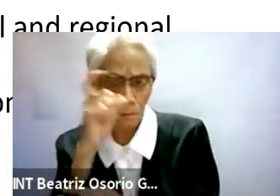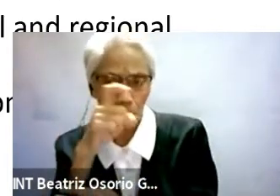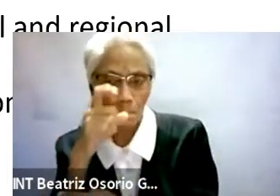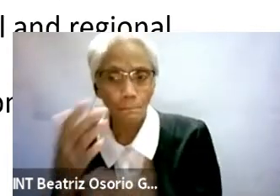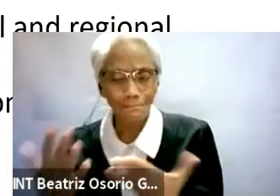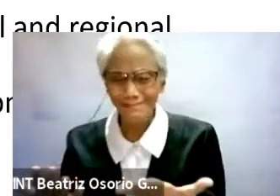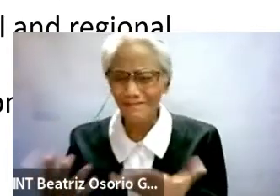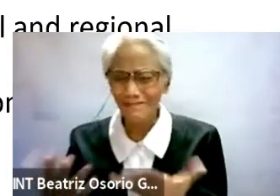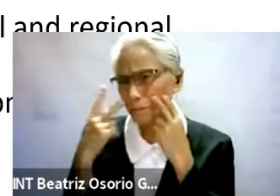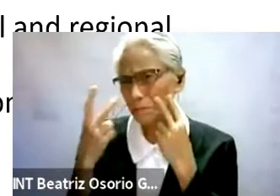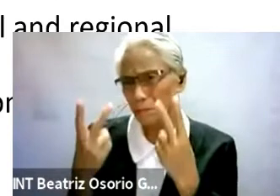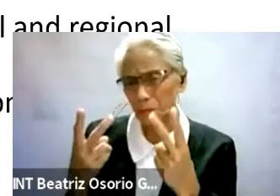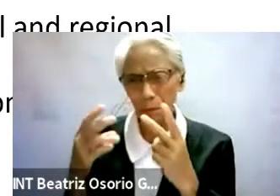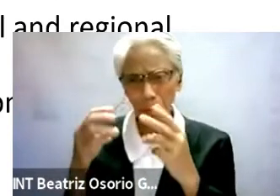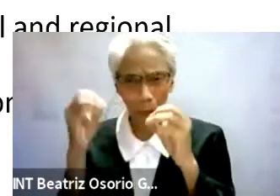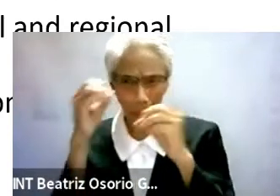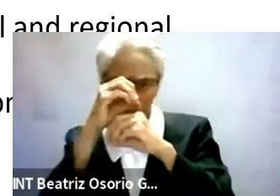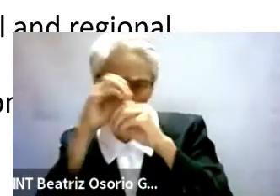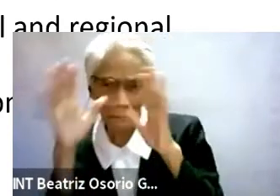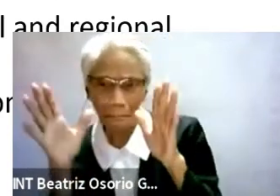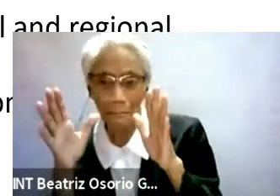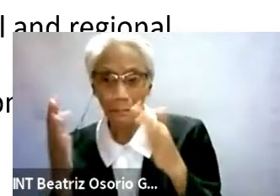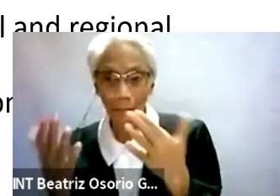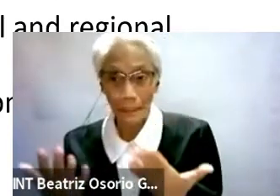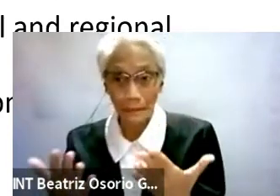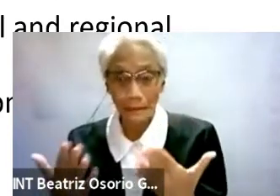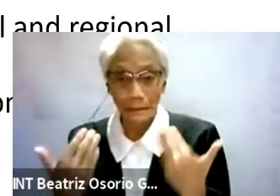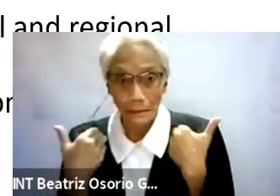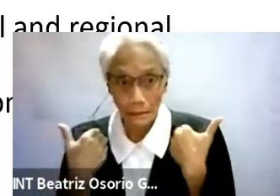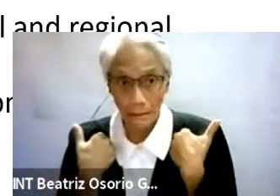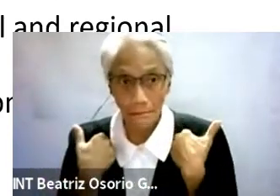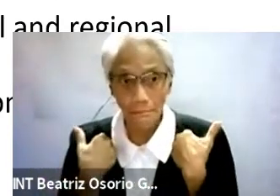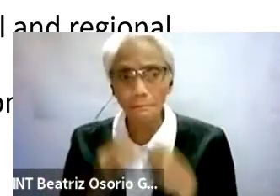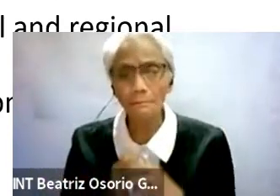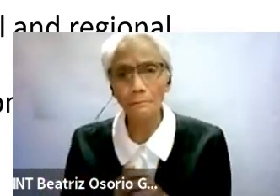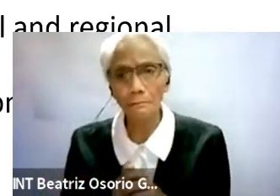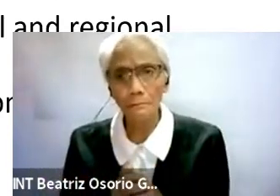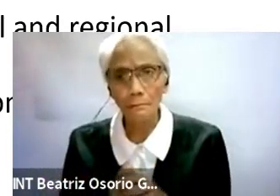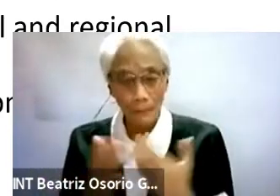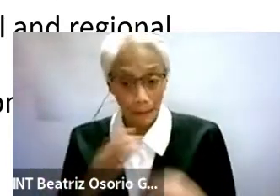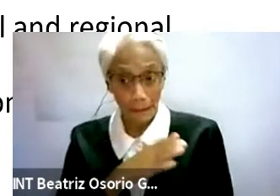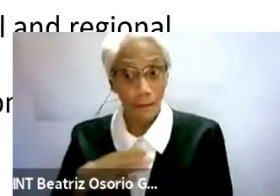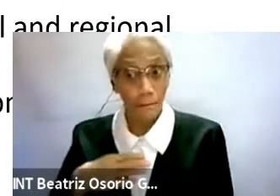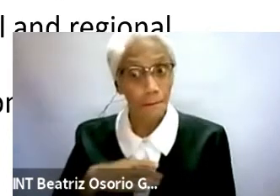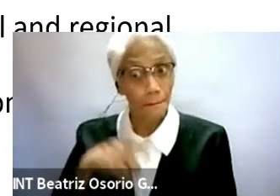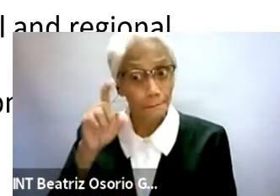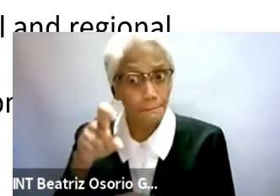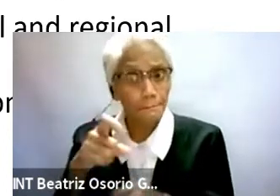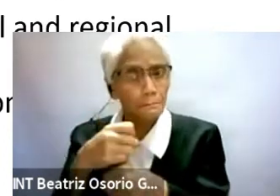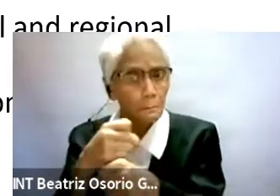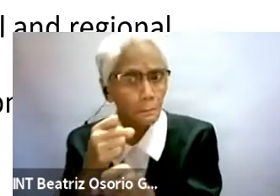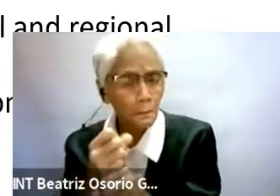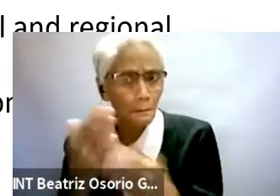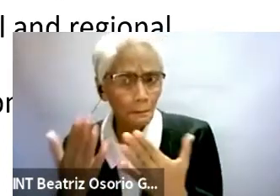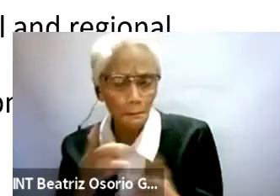very obvious, but to reach this goal was a rather dizzying process. The committee had to make sure that the